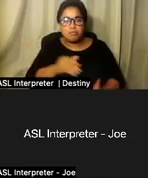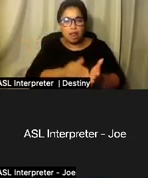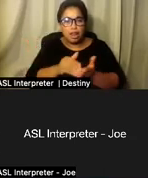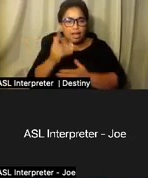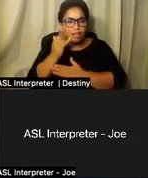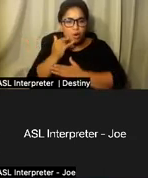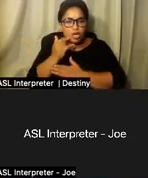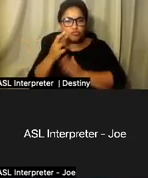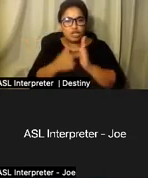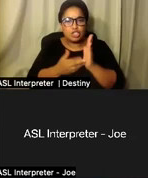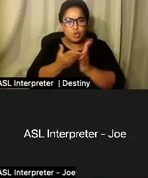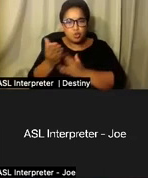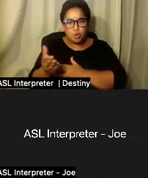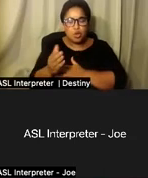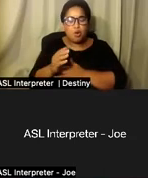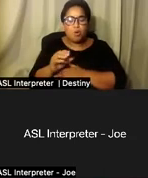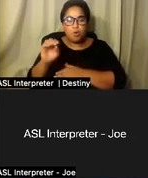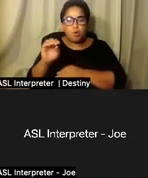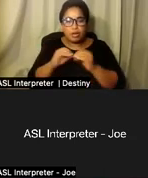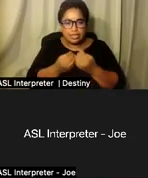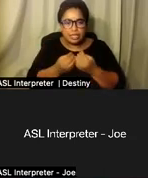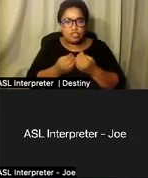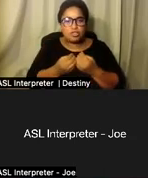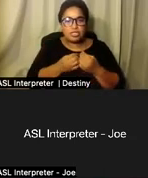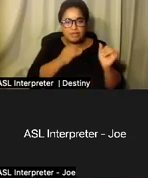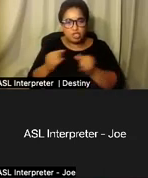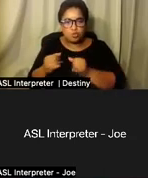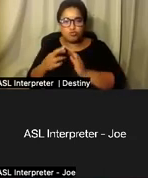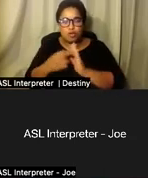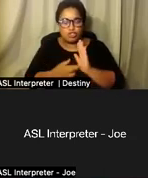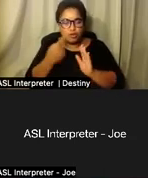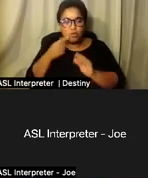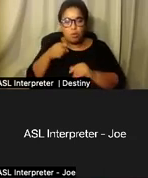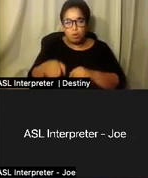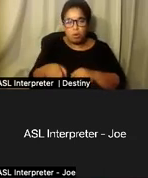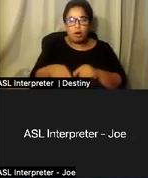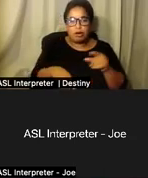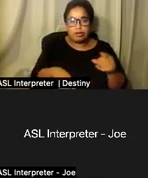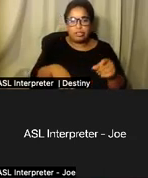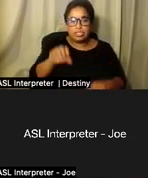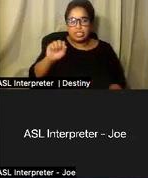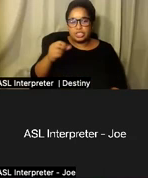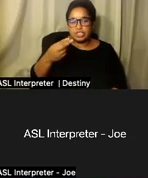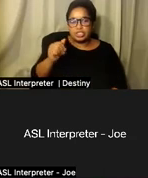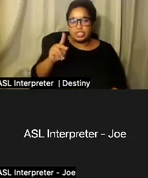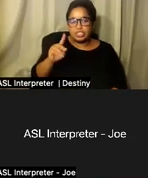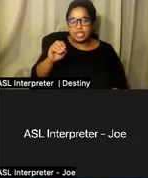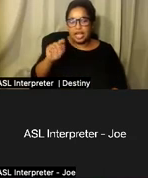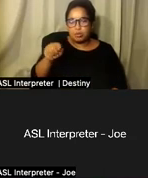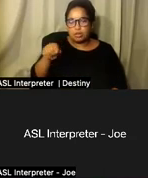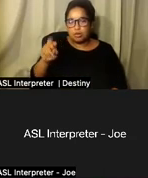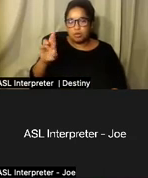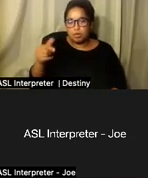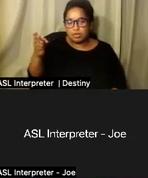their organizations and through as individuals. So we encourage you also to go to shakeout.org/California, make sure that you're